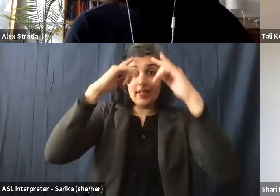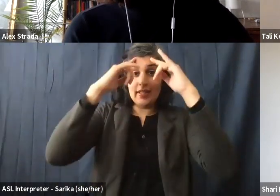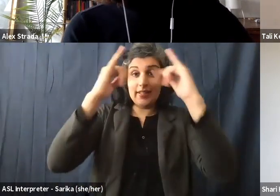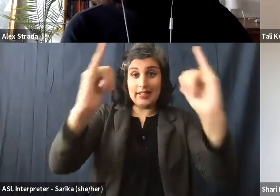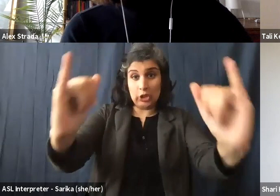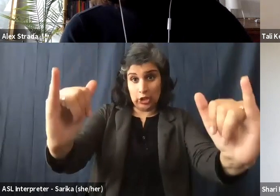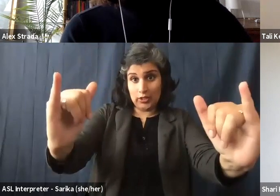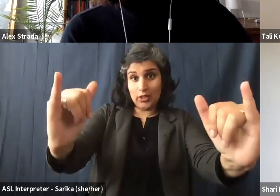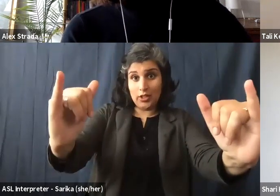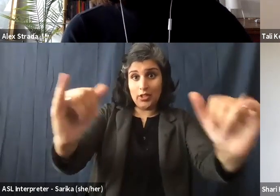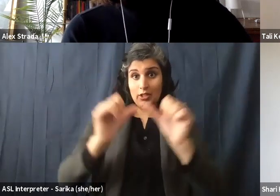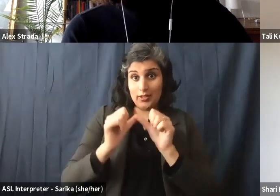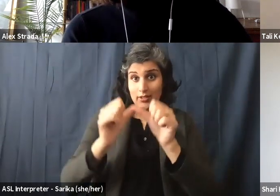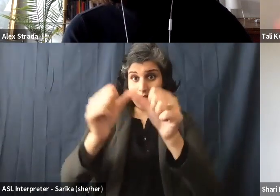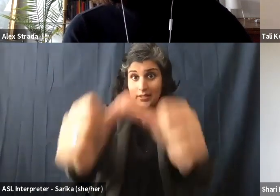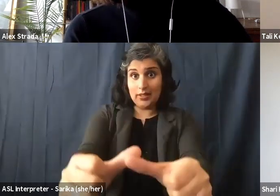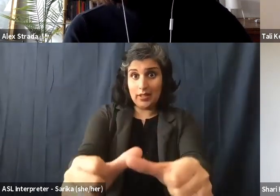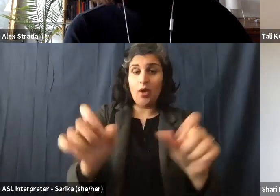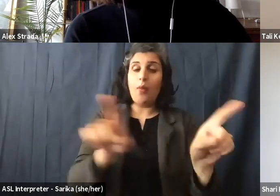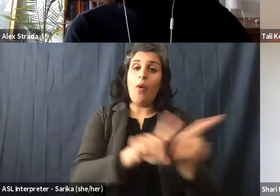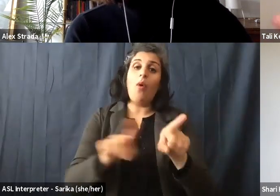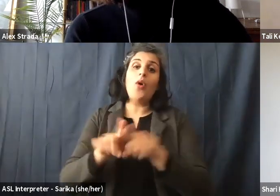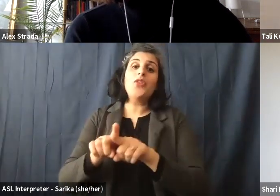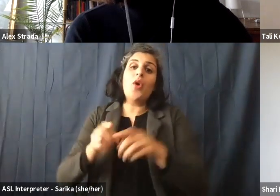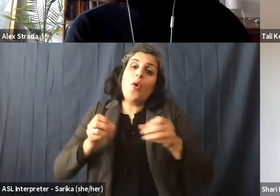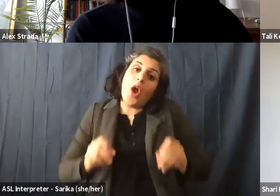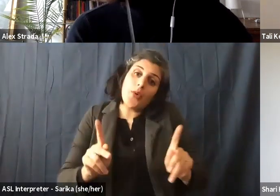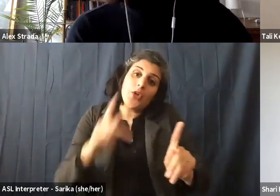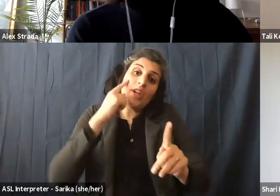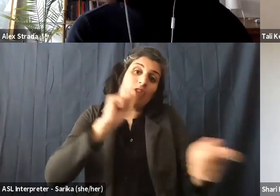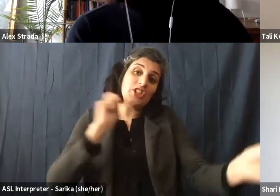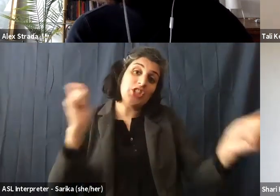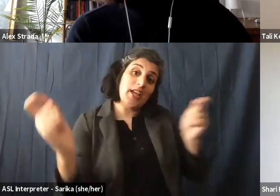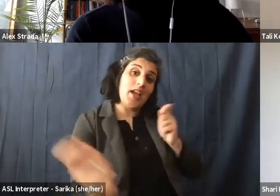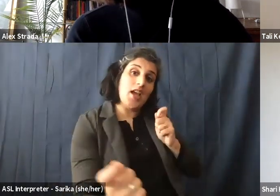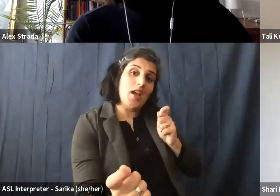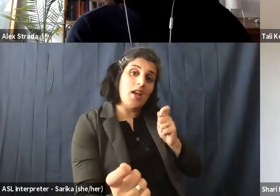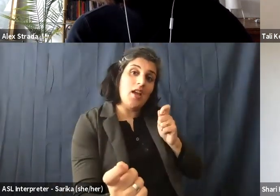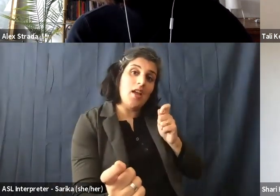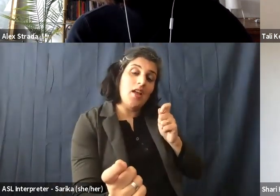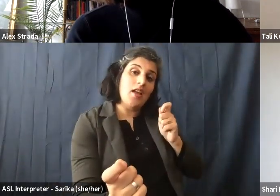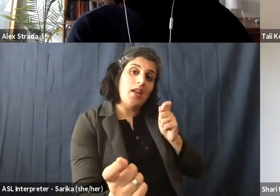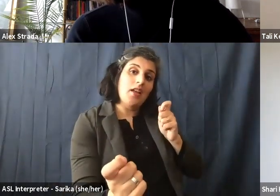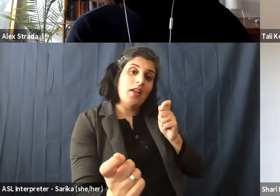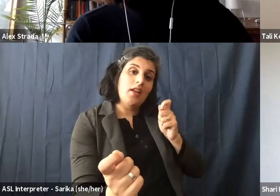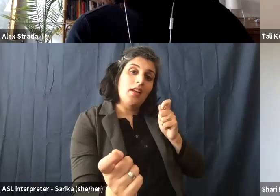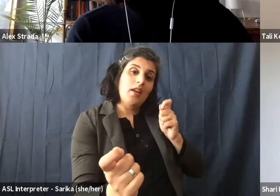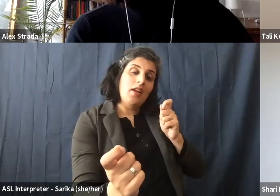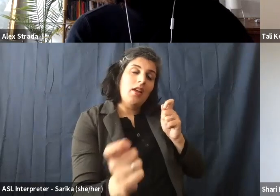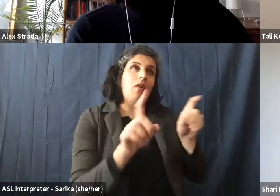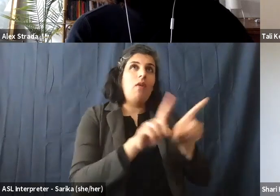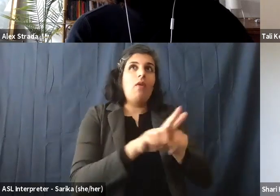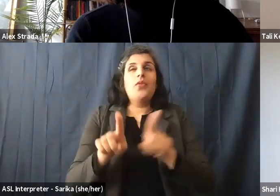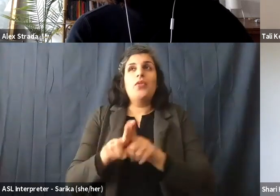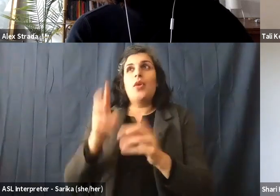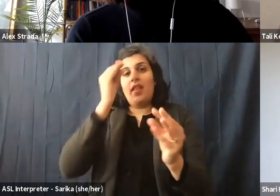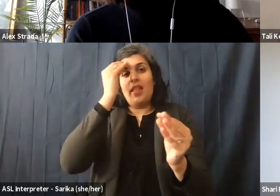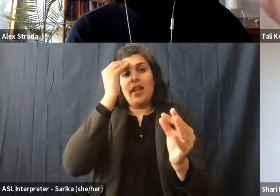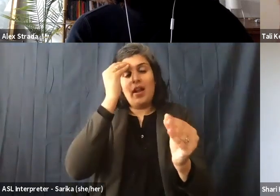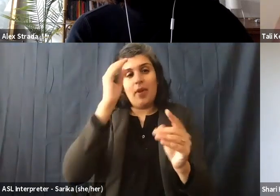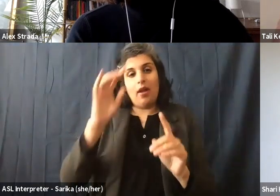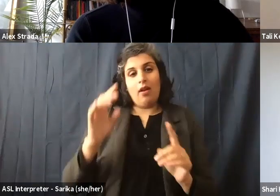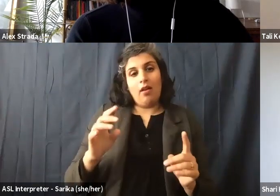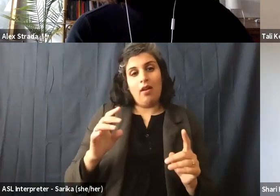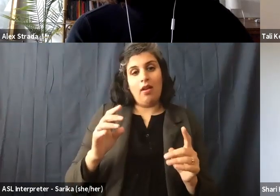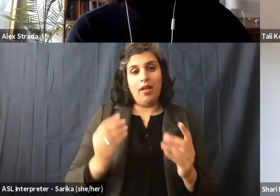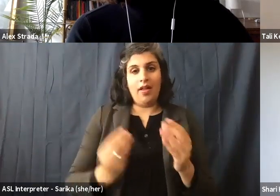ongoing, but also an opportunity for change, an opportunity, maybe also to think of things, you know, kind of